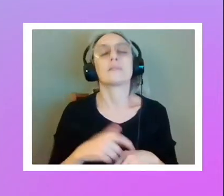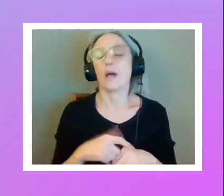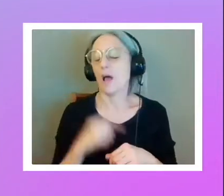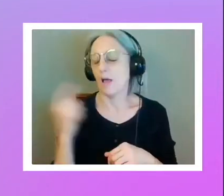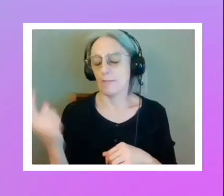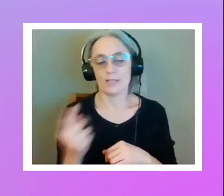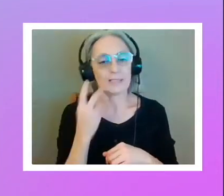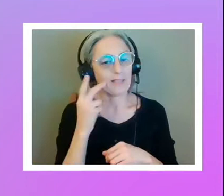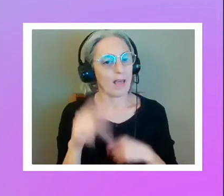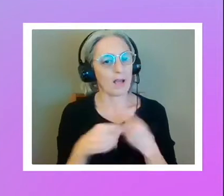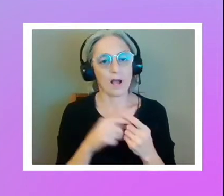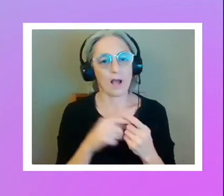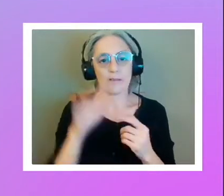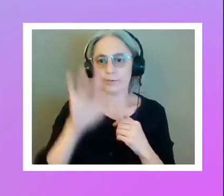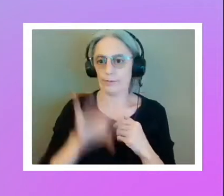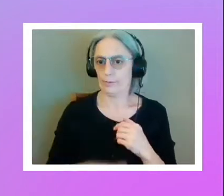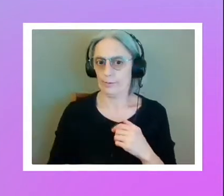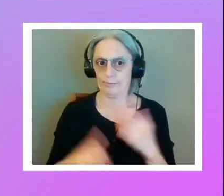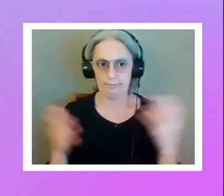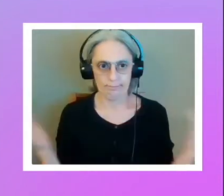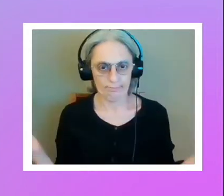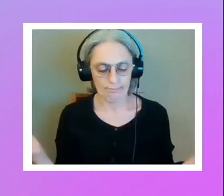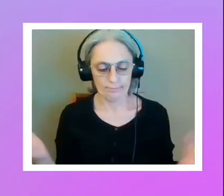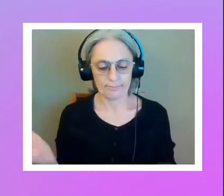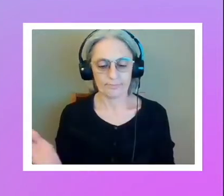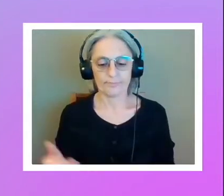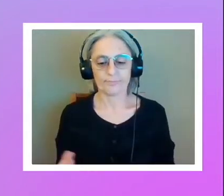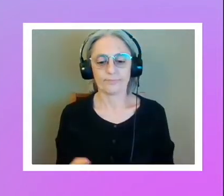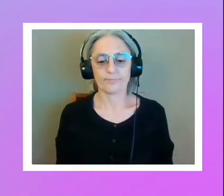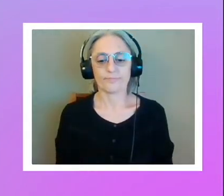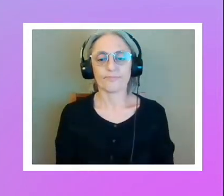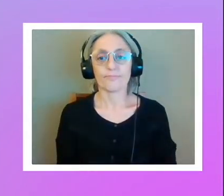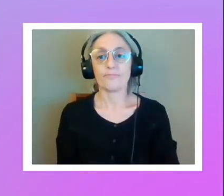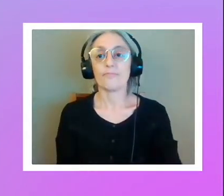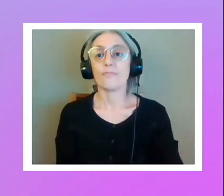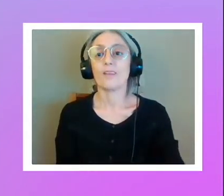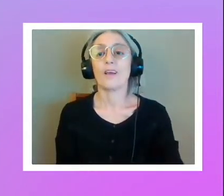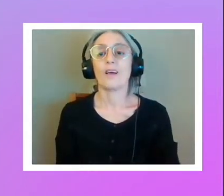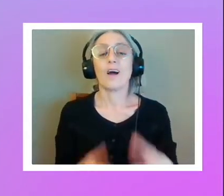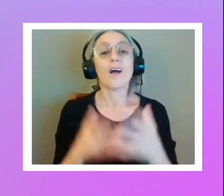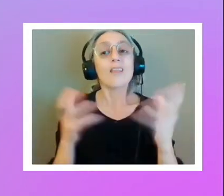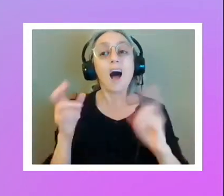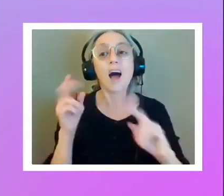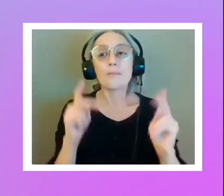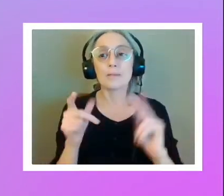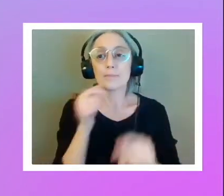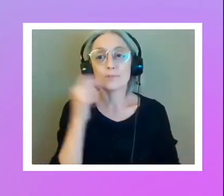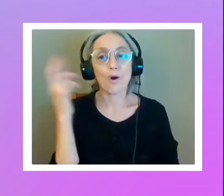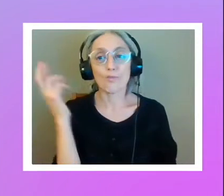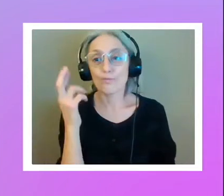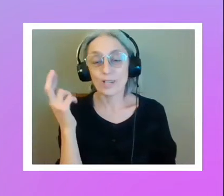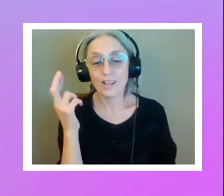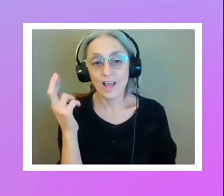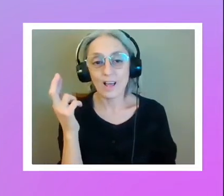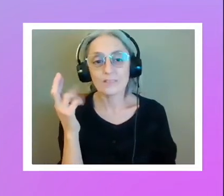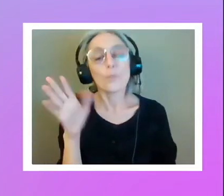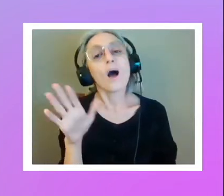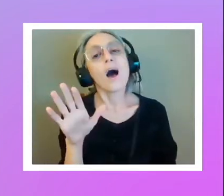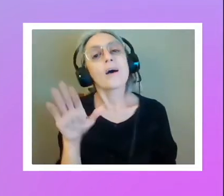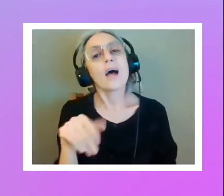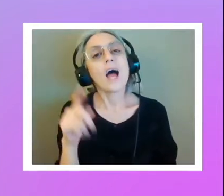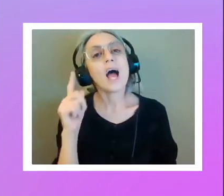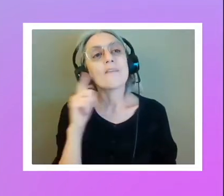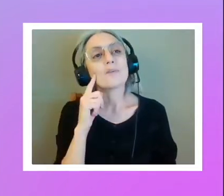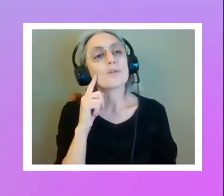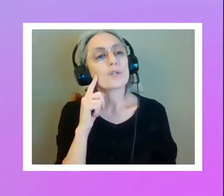And you know what? This is actually something that so many people don't know. A lot of people sometimes have you ever heard